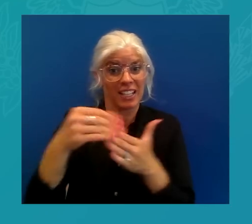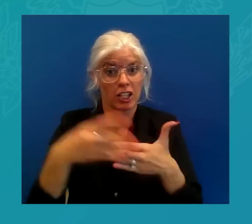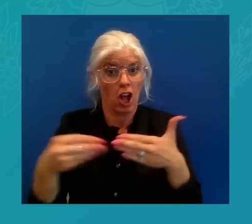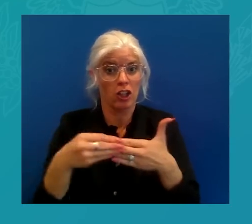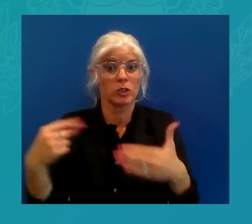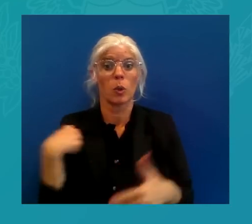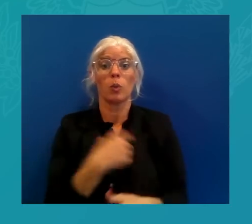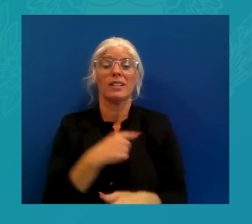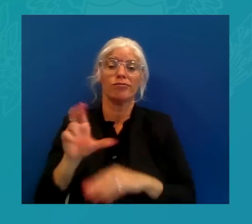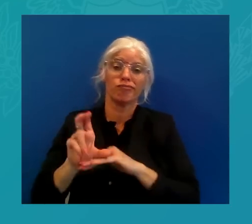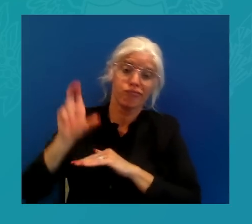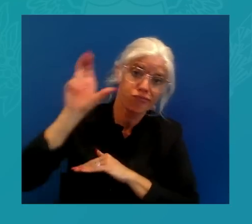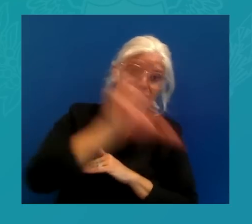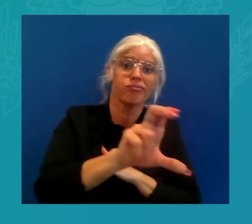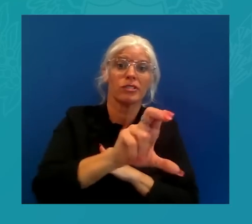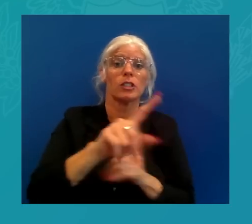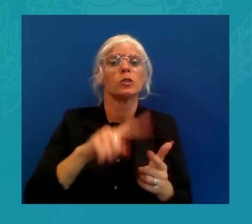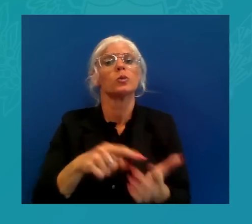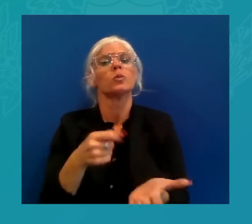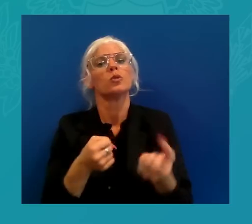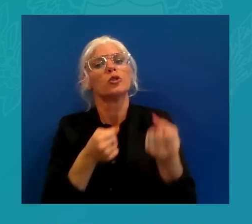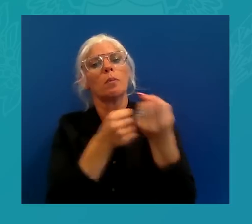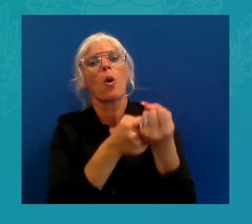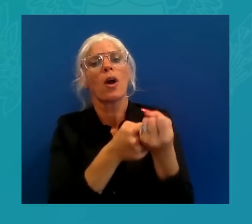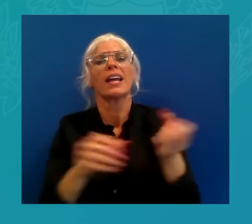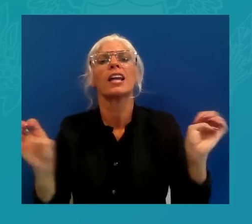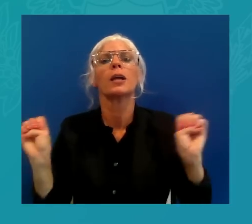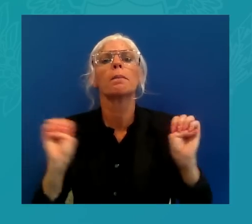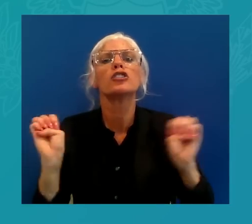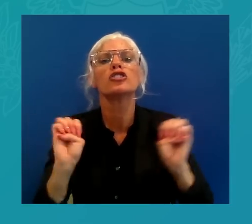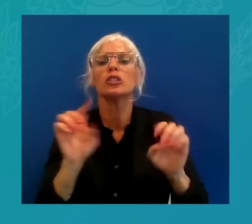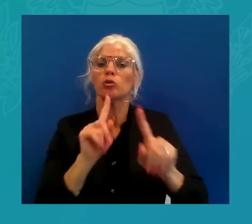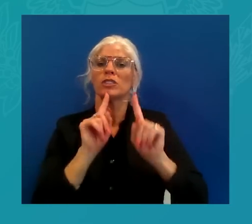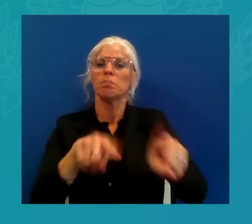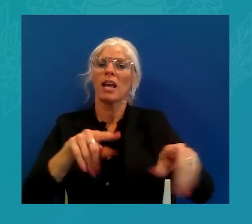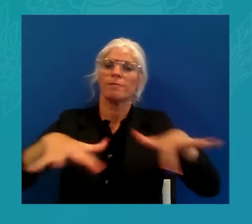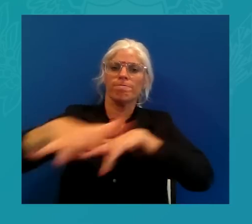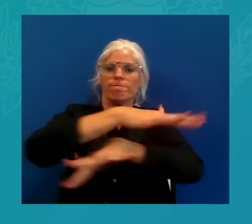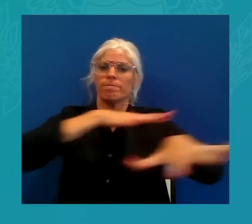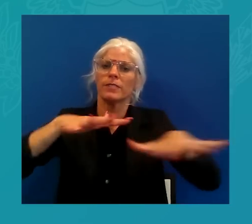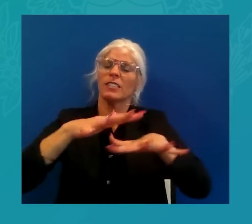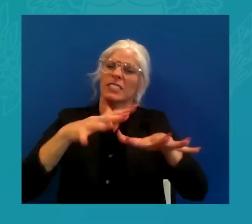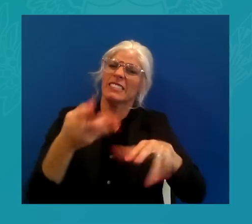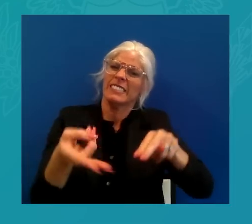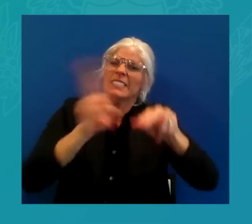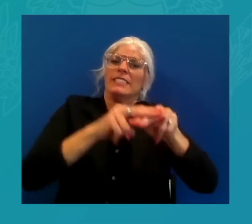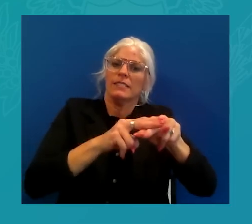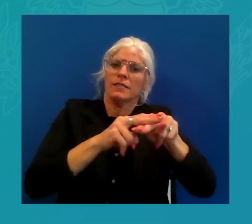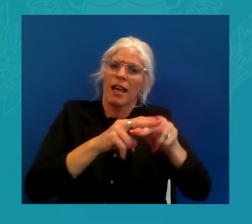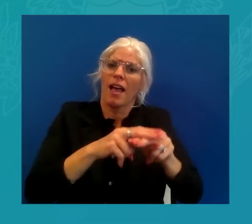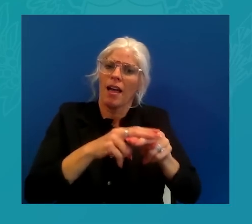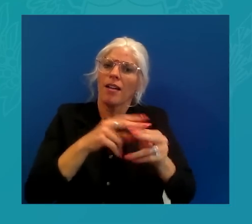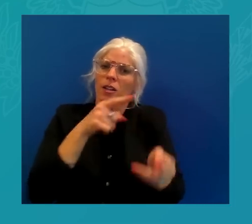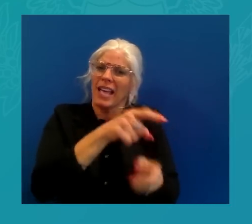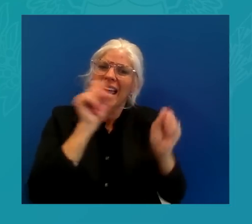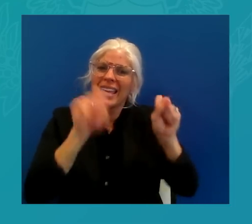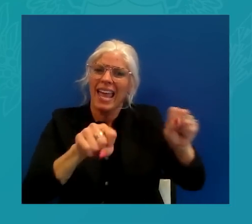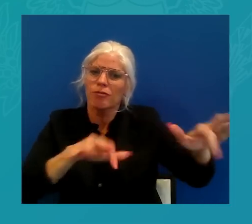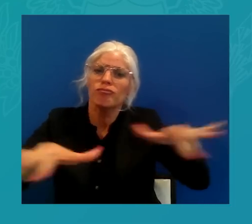support emergency response efforts and strengthen the capacity of the Caribbean Disaster Emergency Management